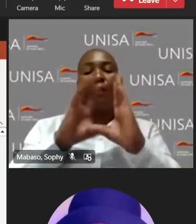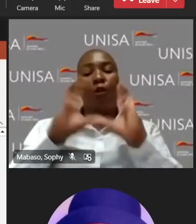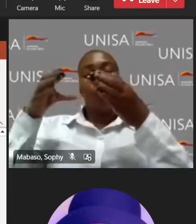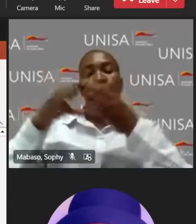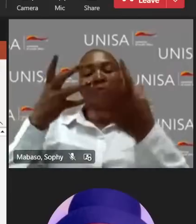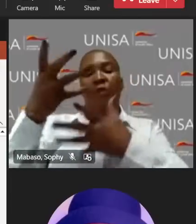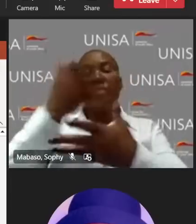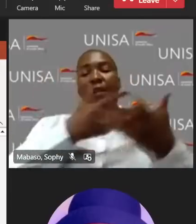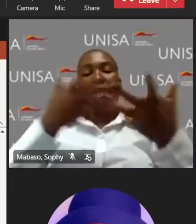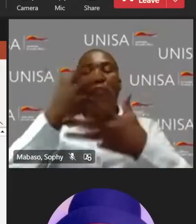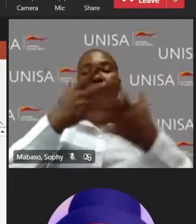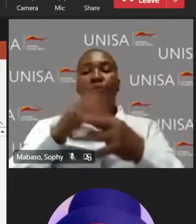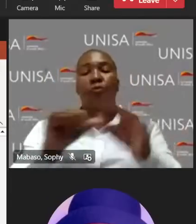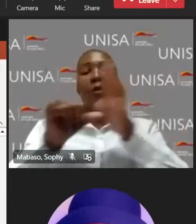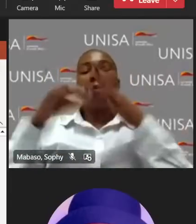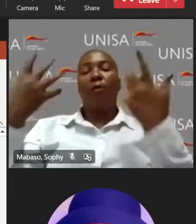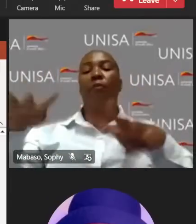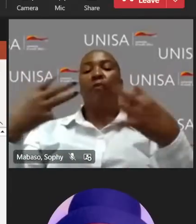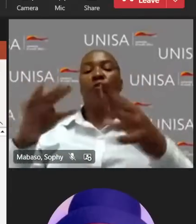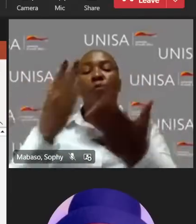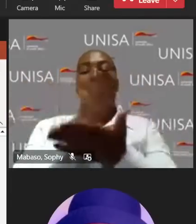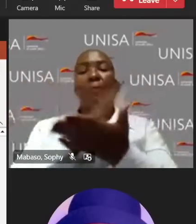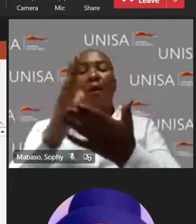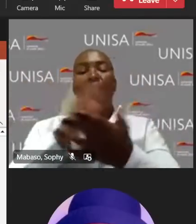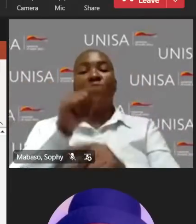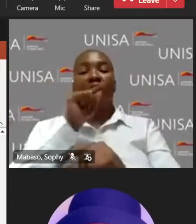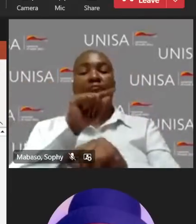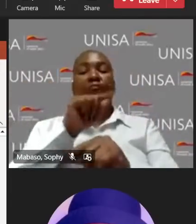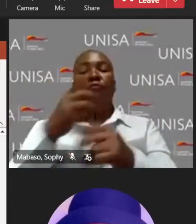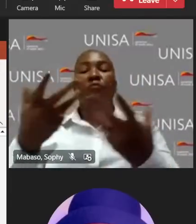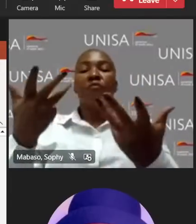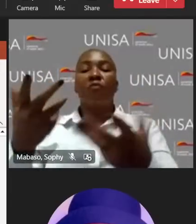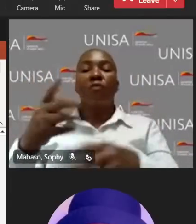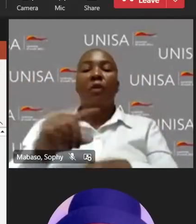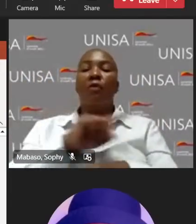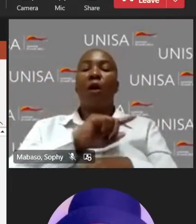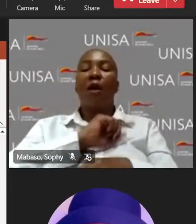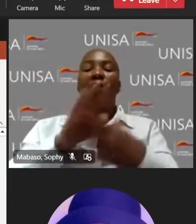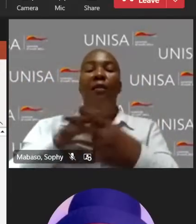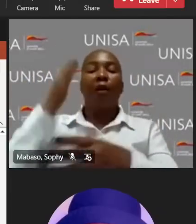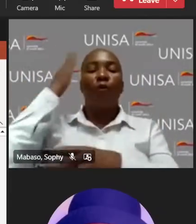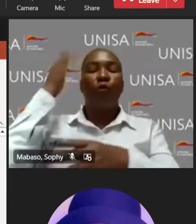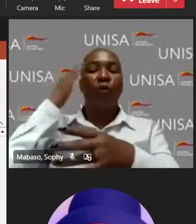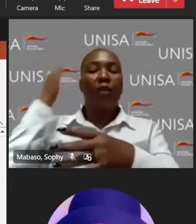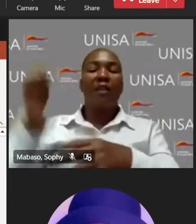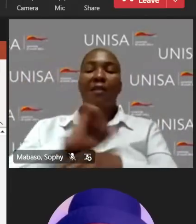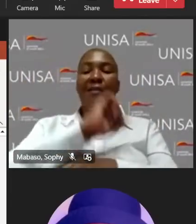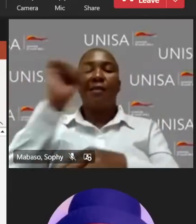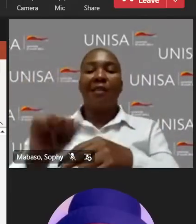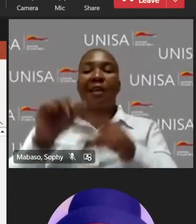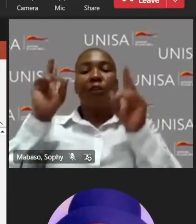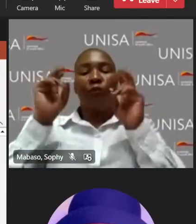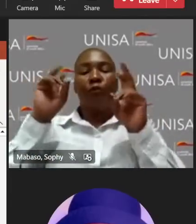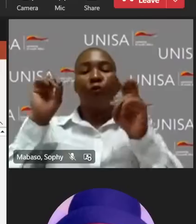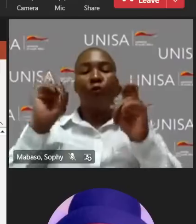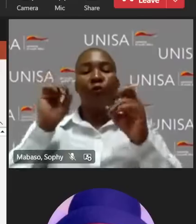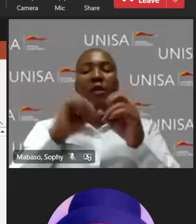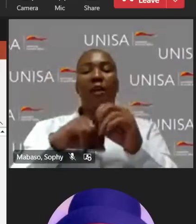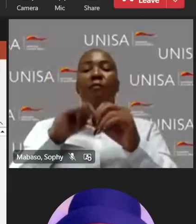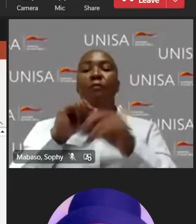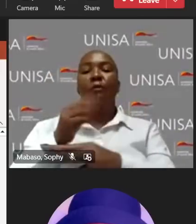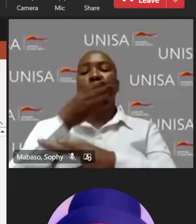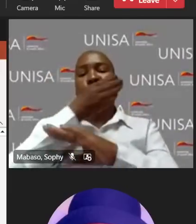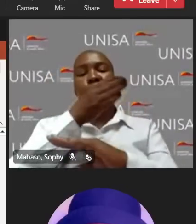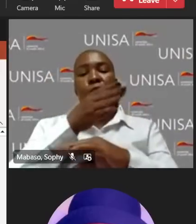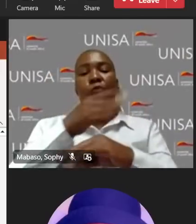important for them to be a part of, so that they know that their issues can be attended to, but just also to